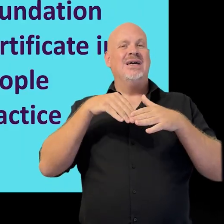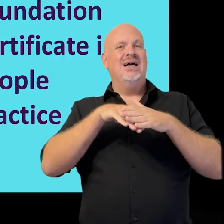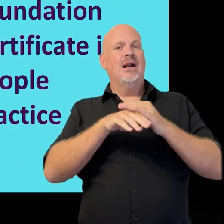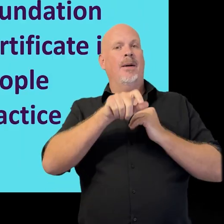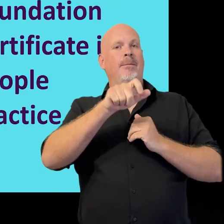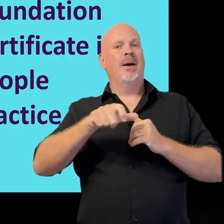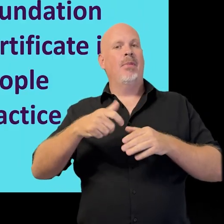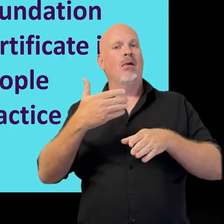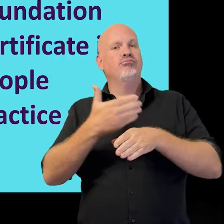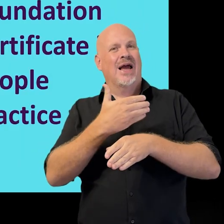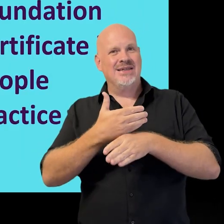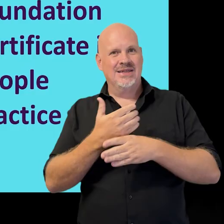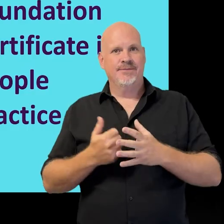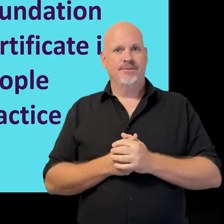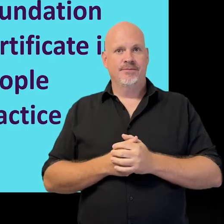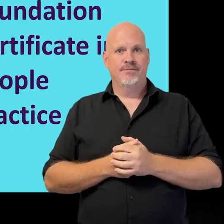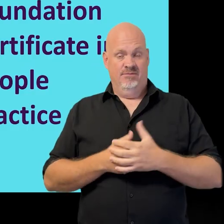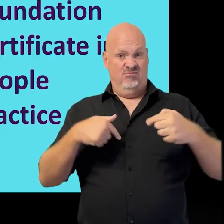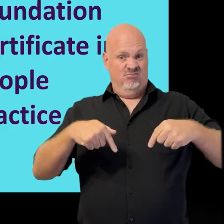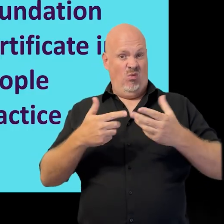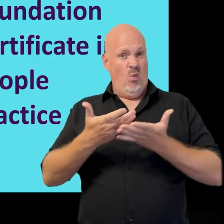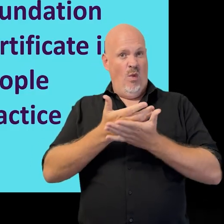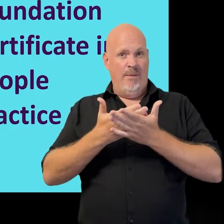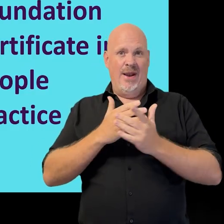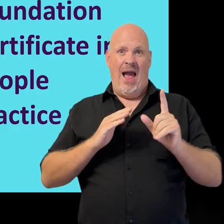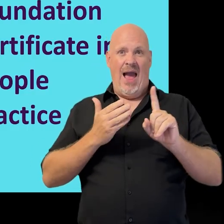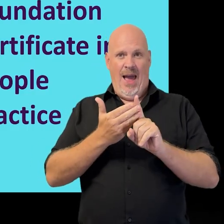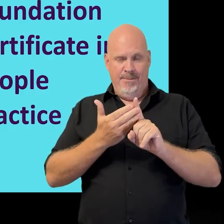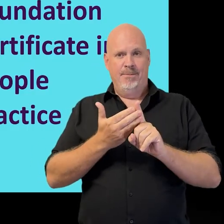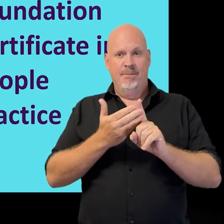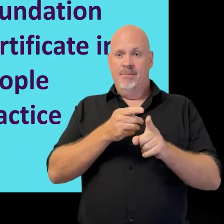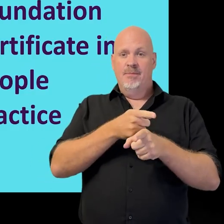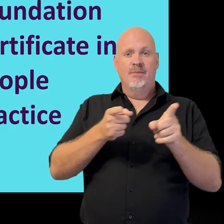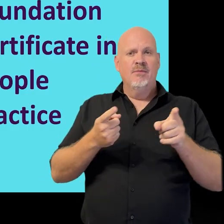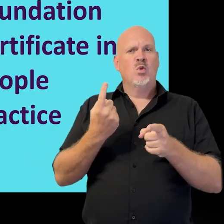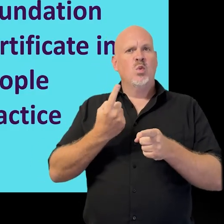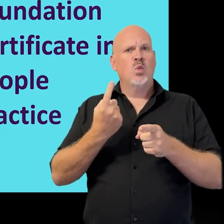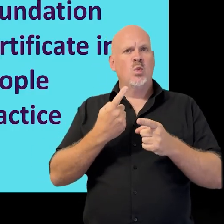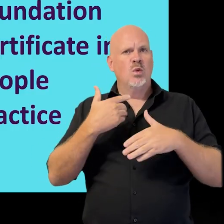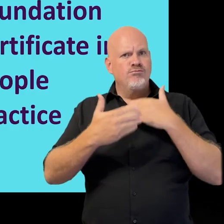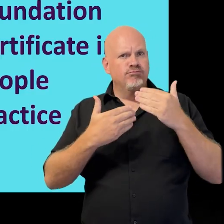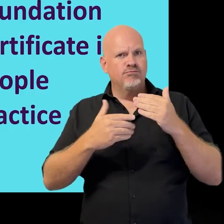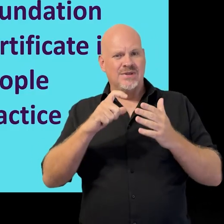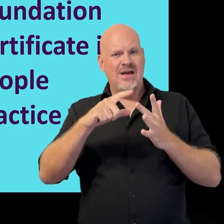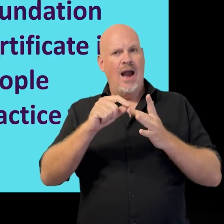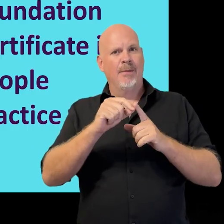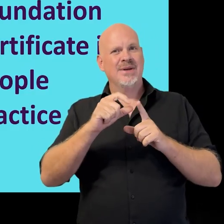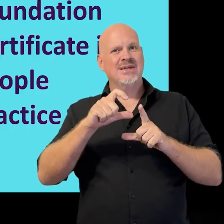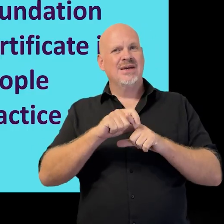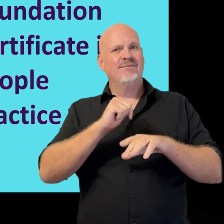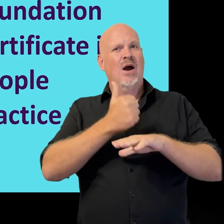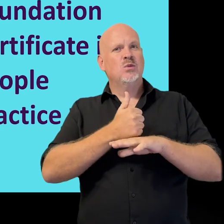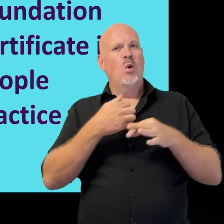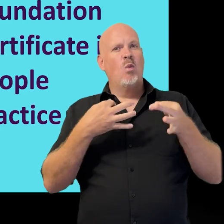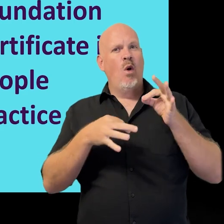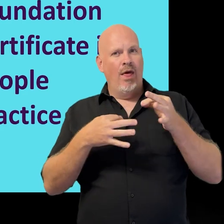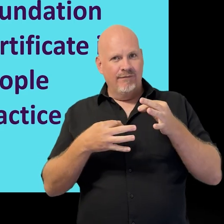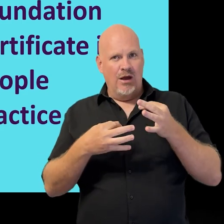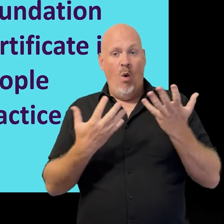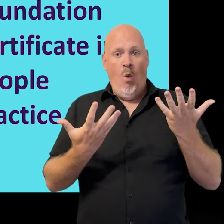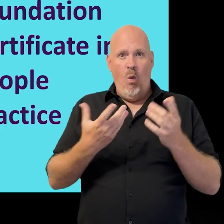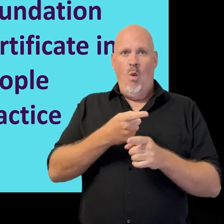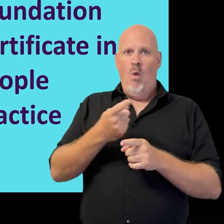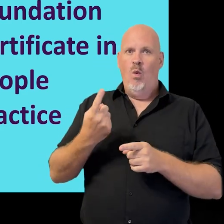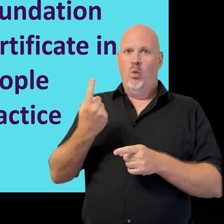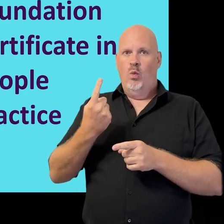People Practice. So the webinar is aimed at those who are working towards this CIPD Foundation